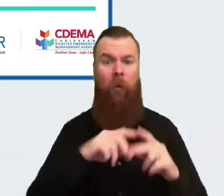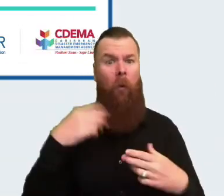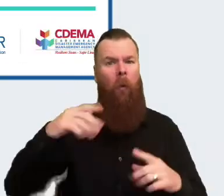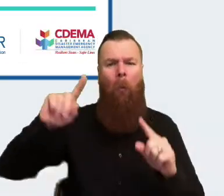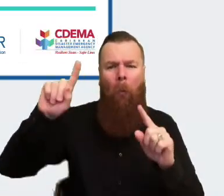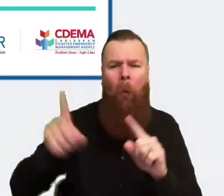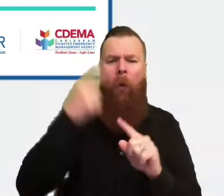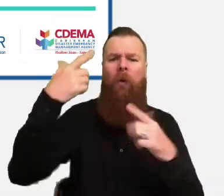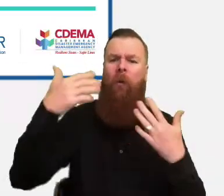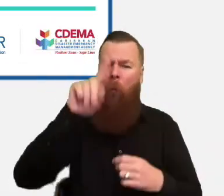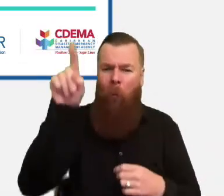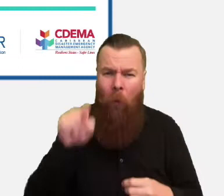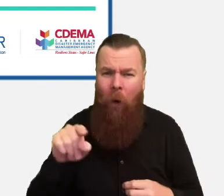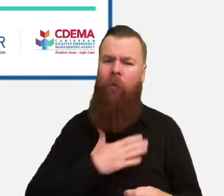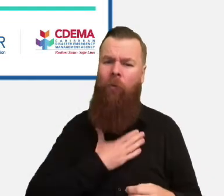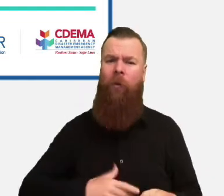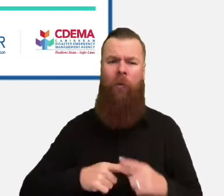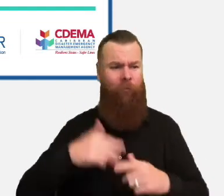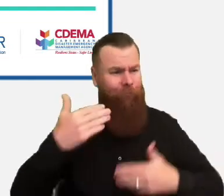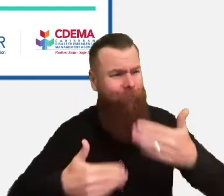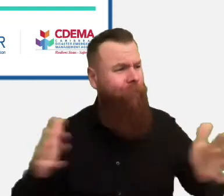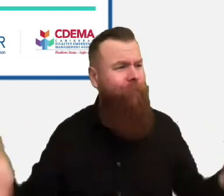So if I can go straight into my presentation.